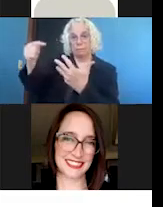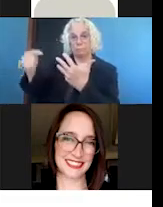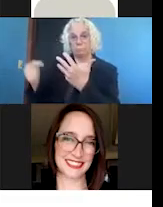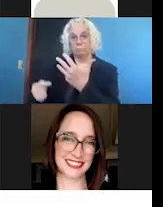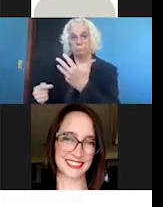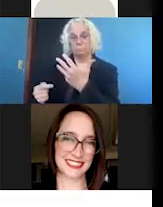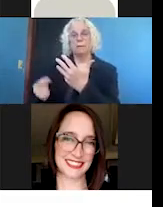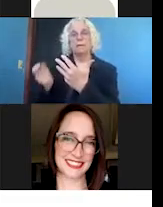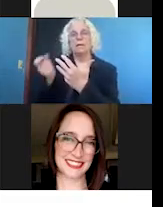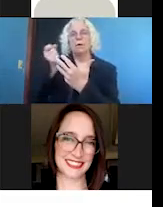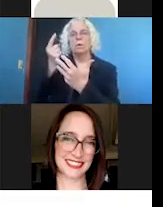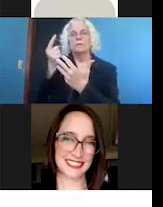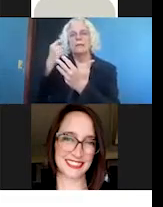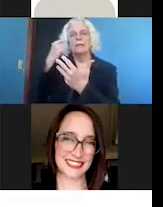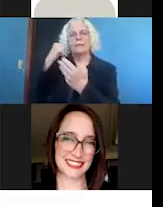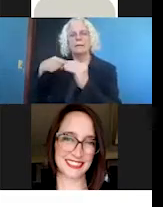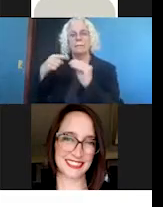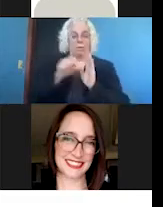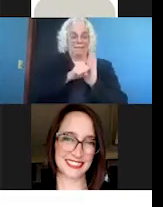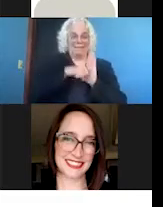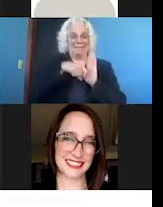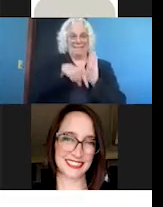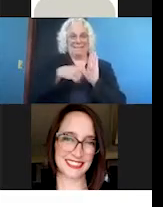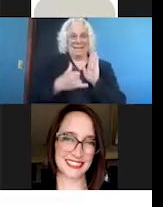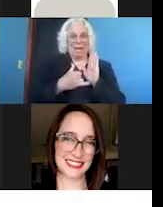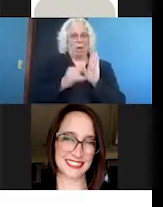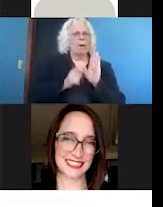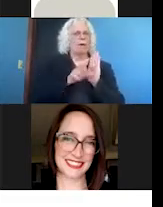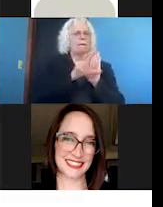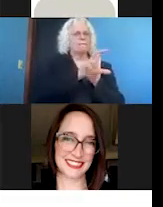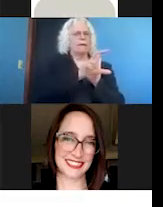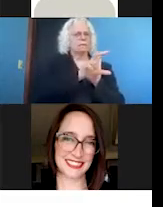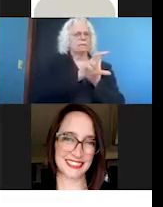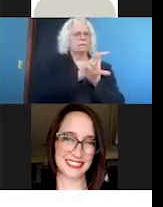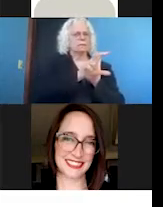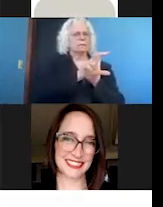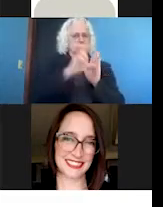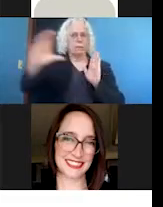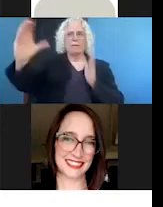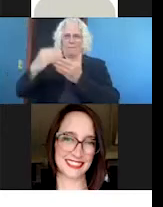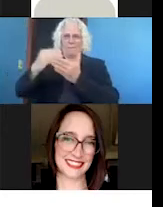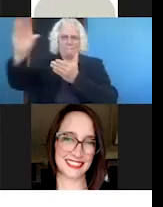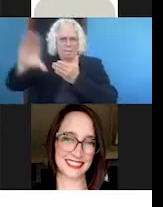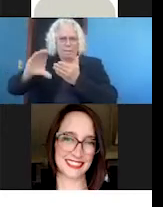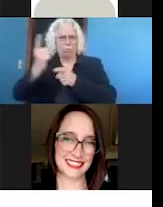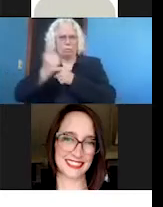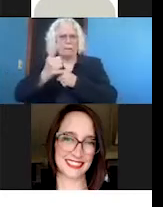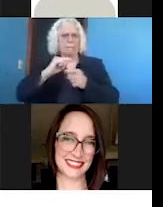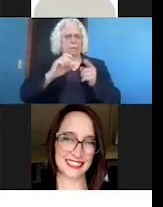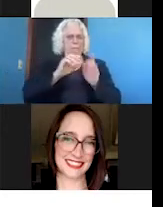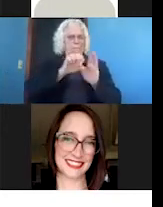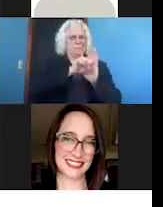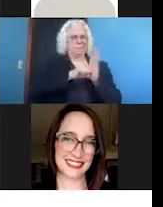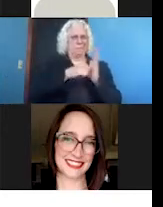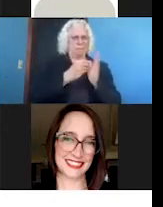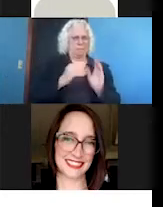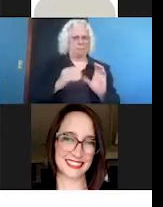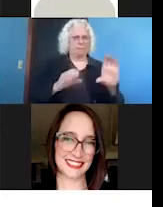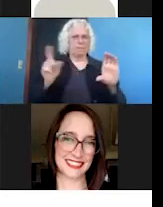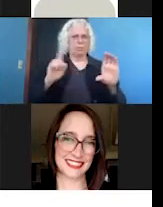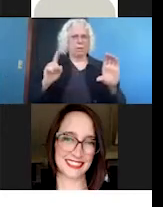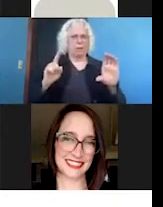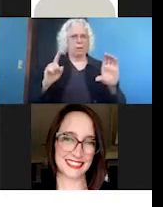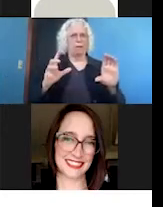bit about where the state itself could be making investments. And I that's just one piece that I don't want to make things